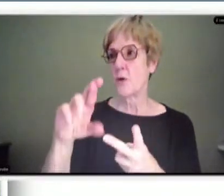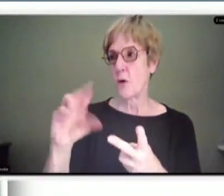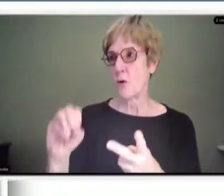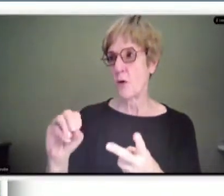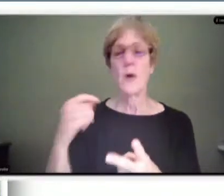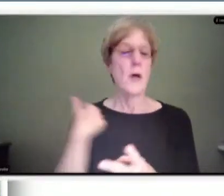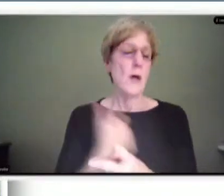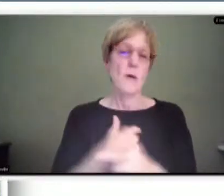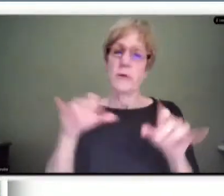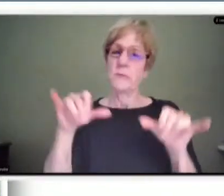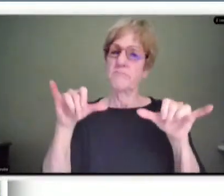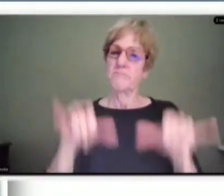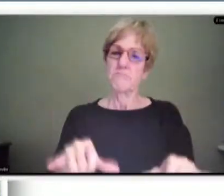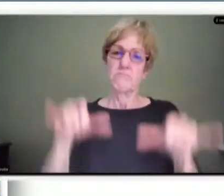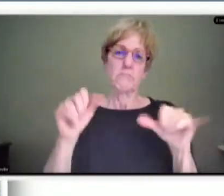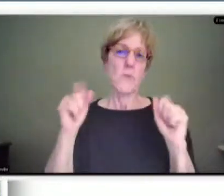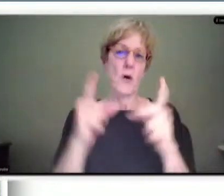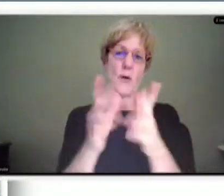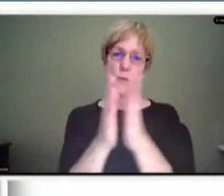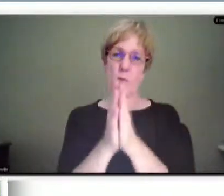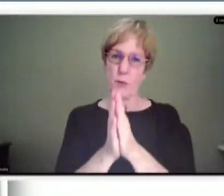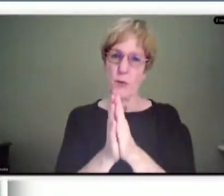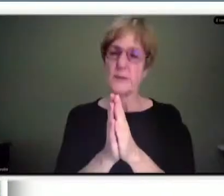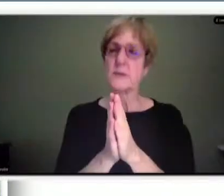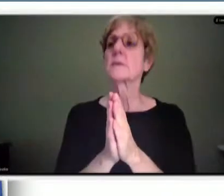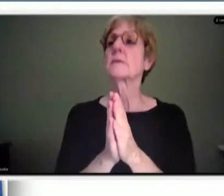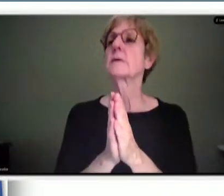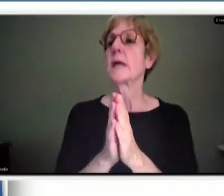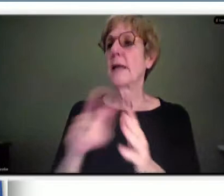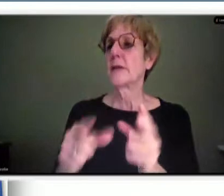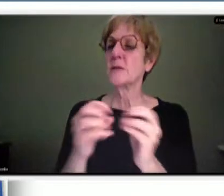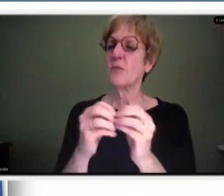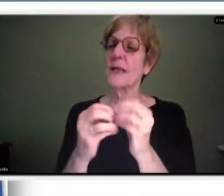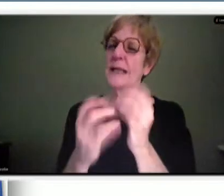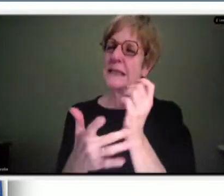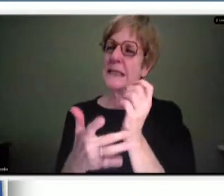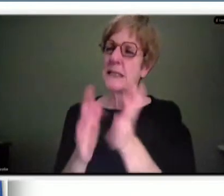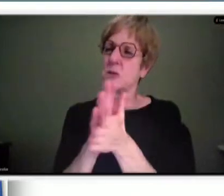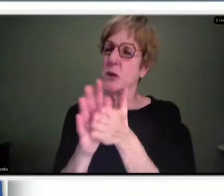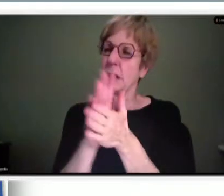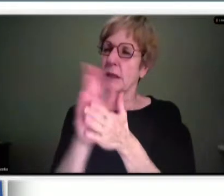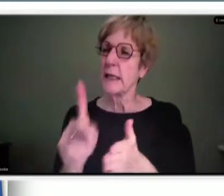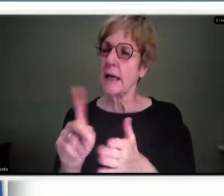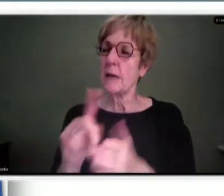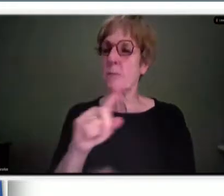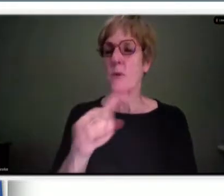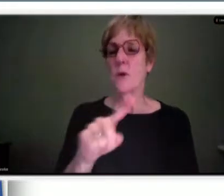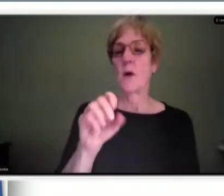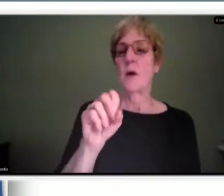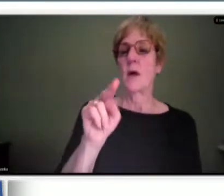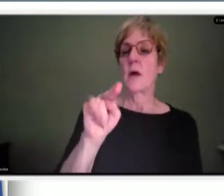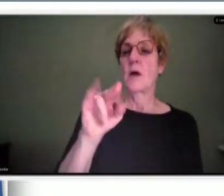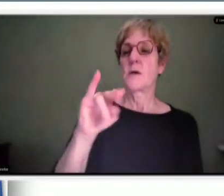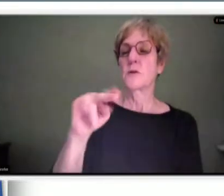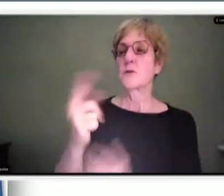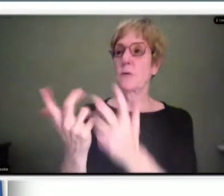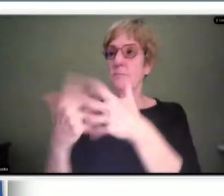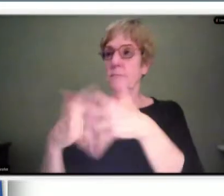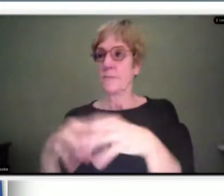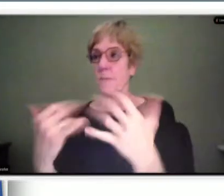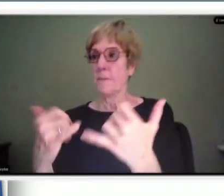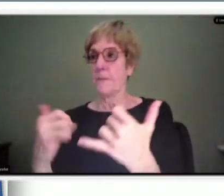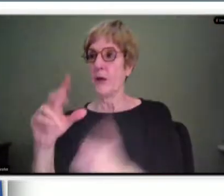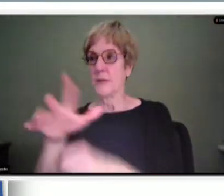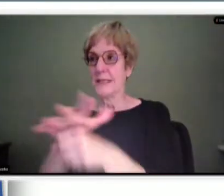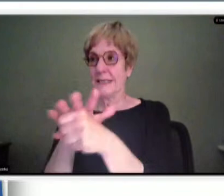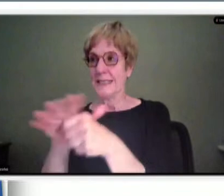changed any of the requested entitlements. I would look at this more as a technical cleanup to align the zoning with the current districts. And with that, I'm happy